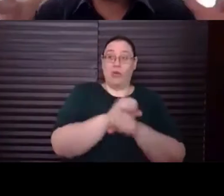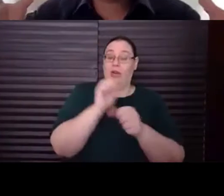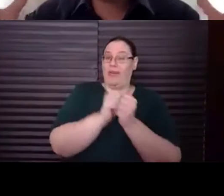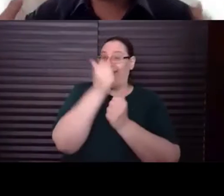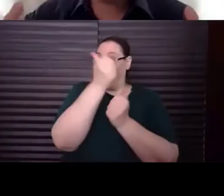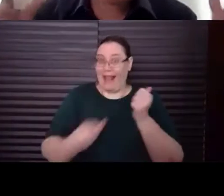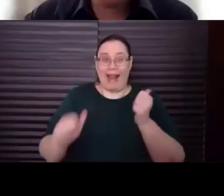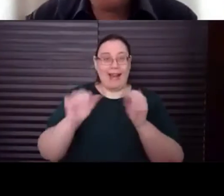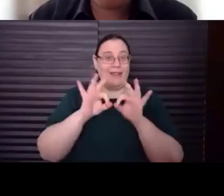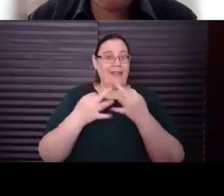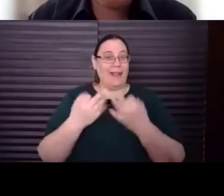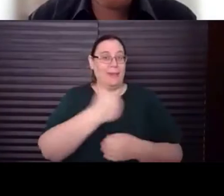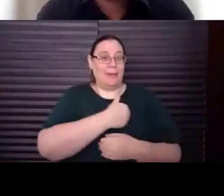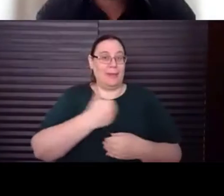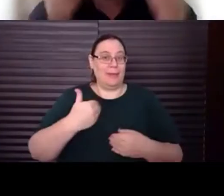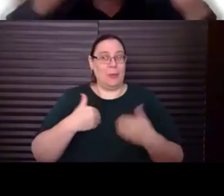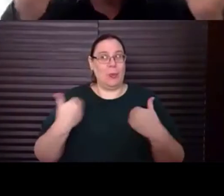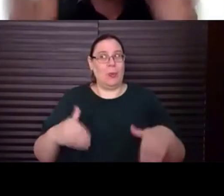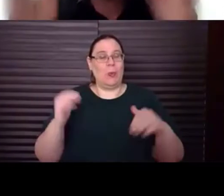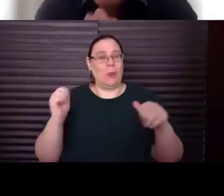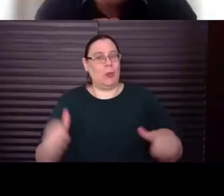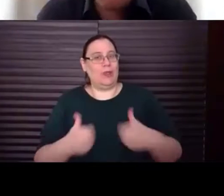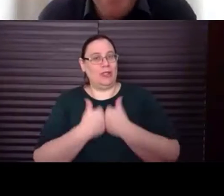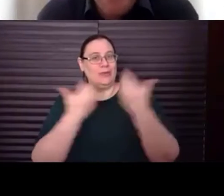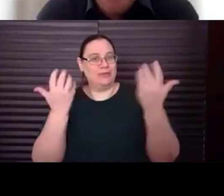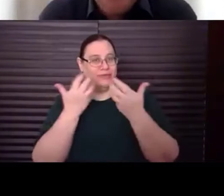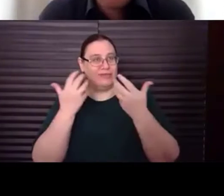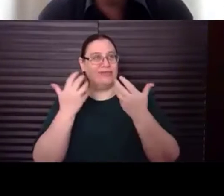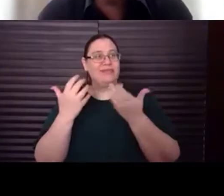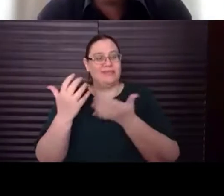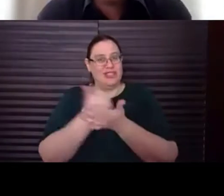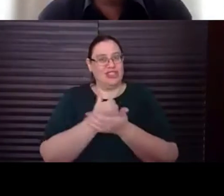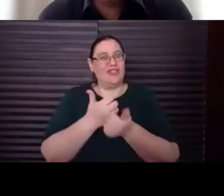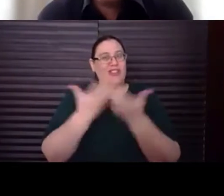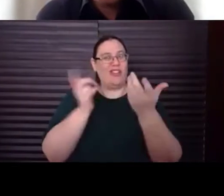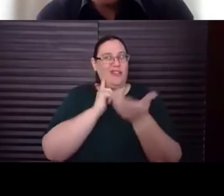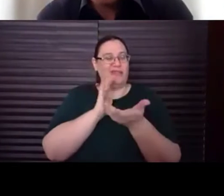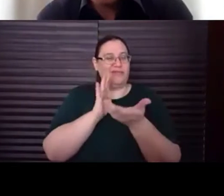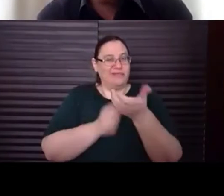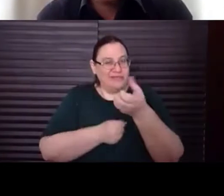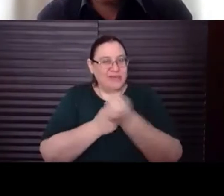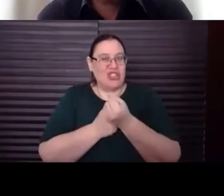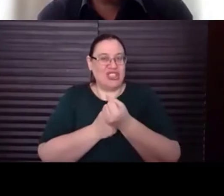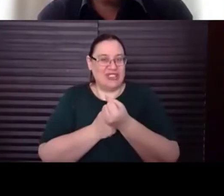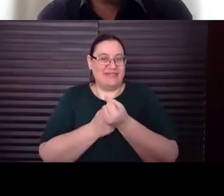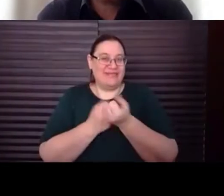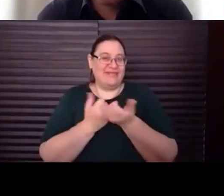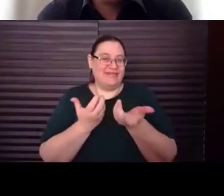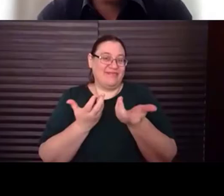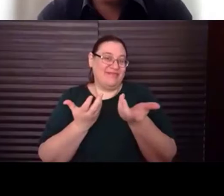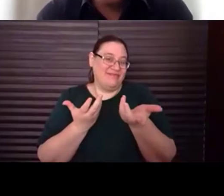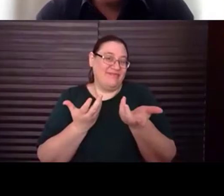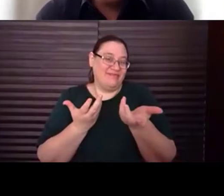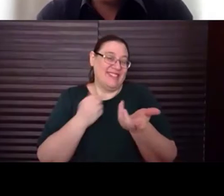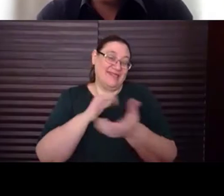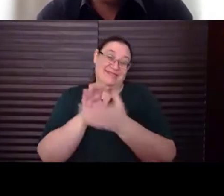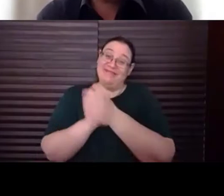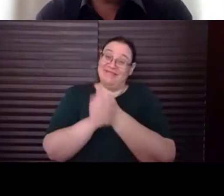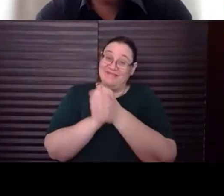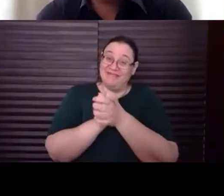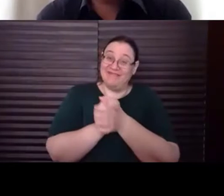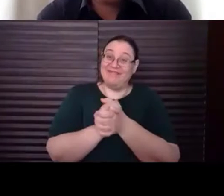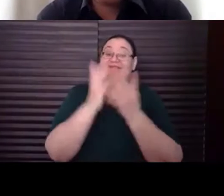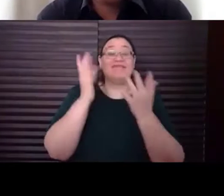your family members is very challenging. It deserves a lot of support, and congrats. All